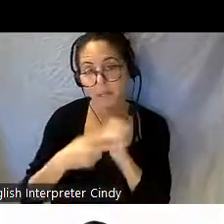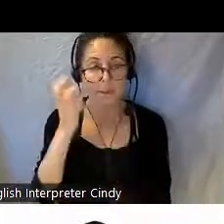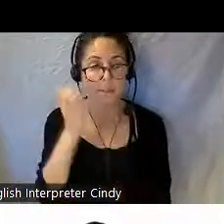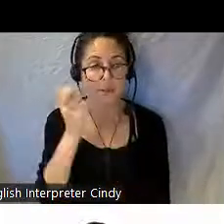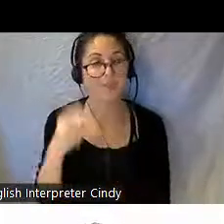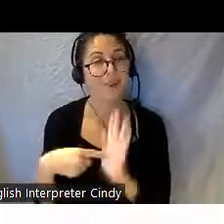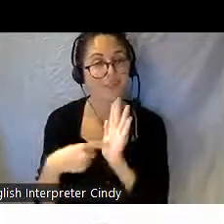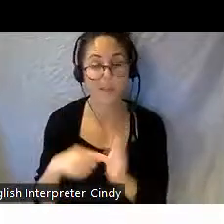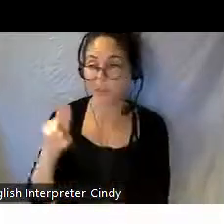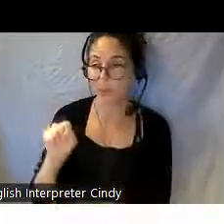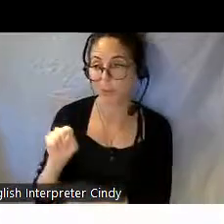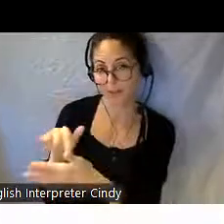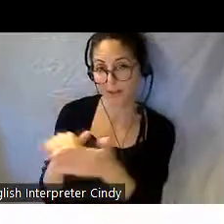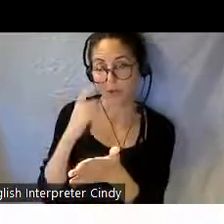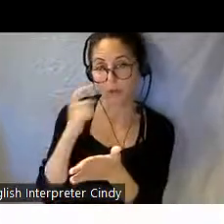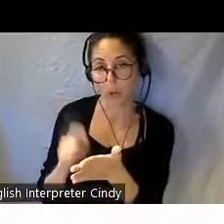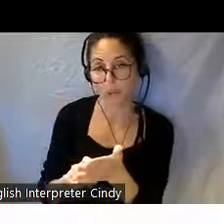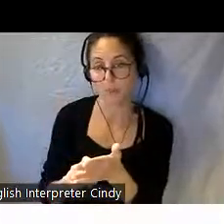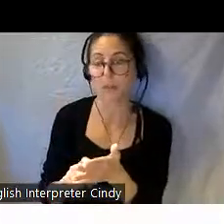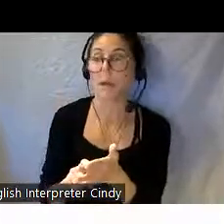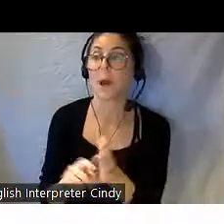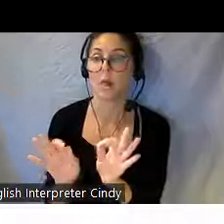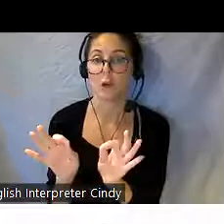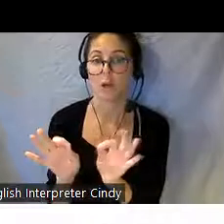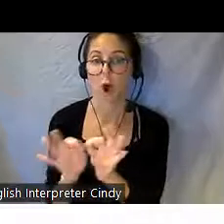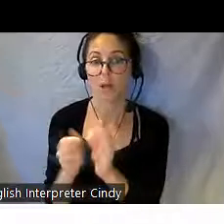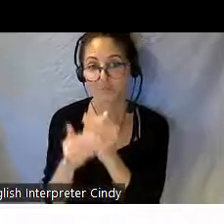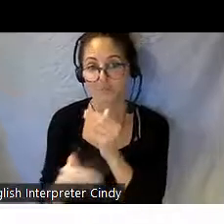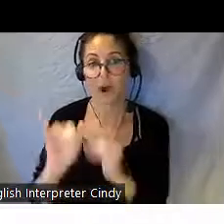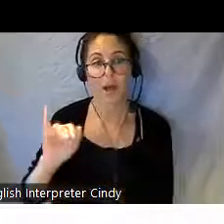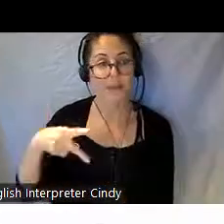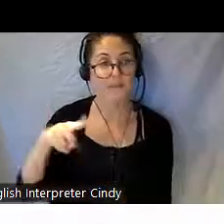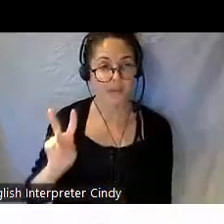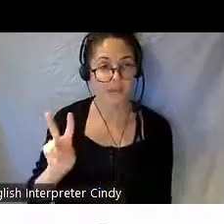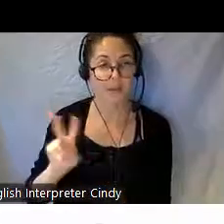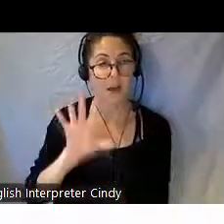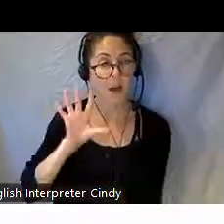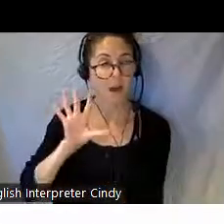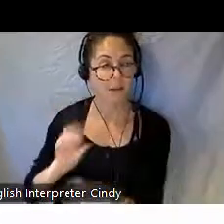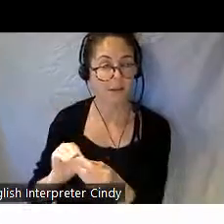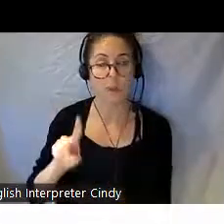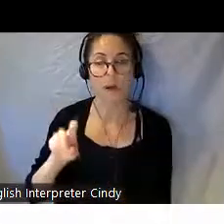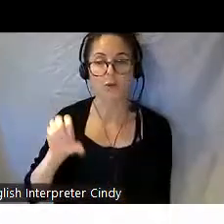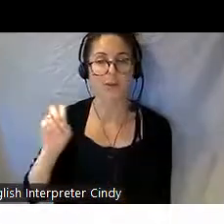study from the US estimated that the lifelong cost of intimate partner violence was